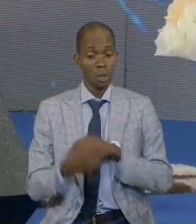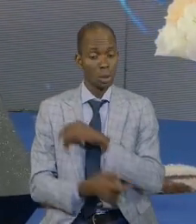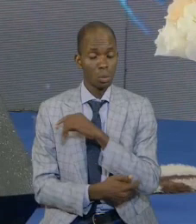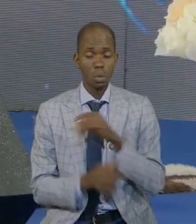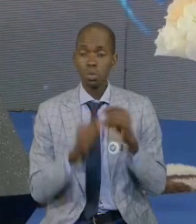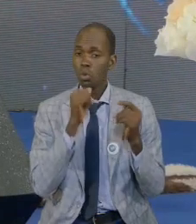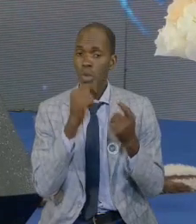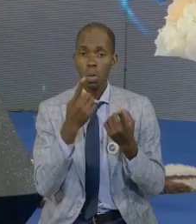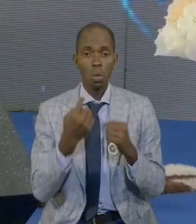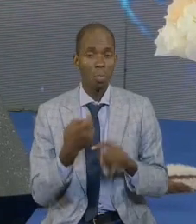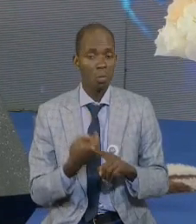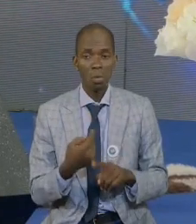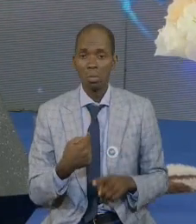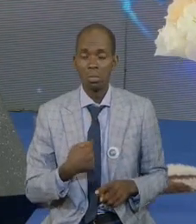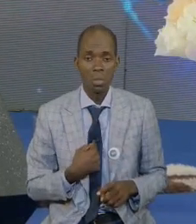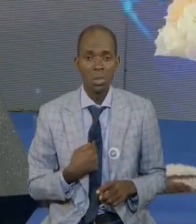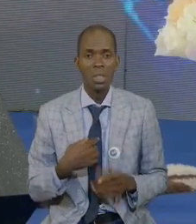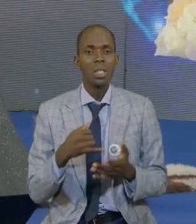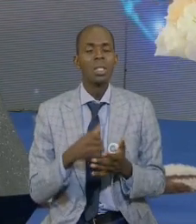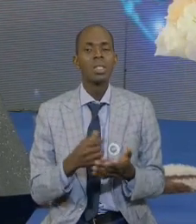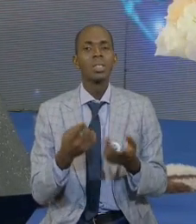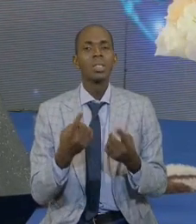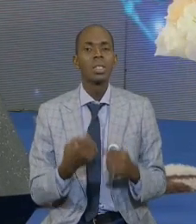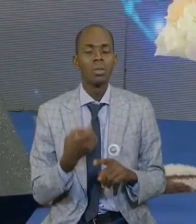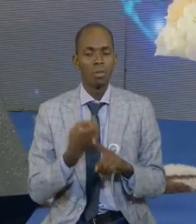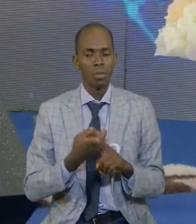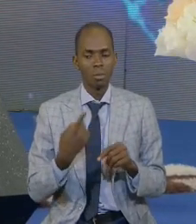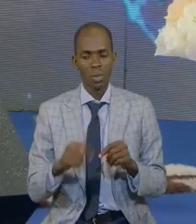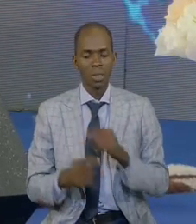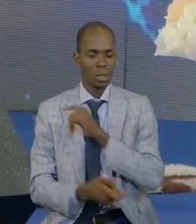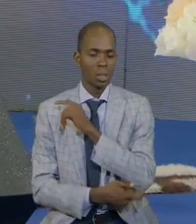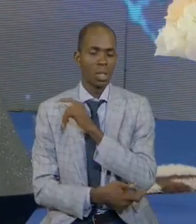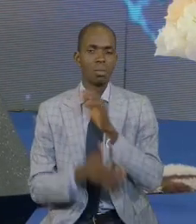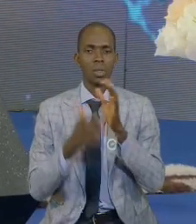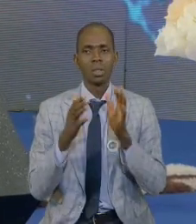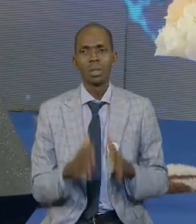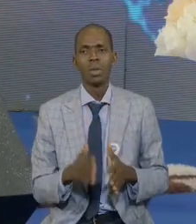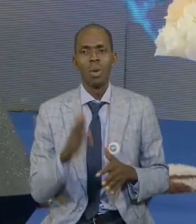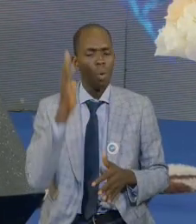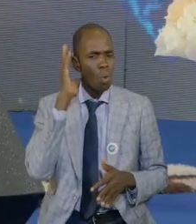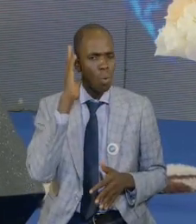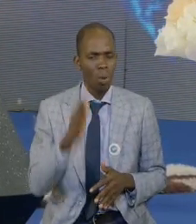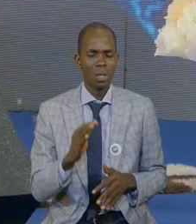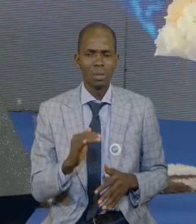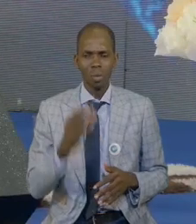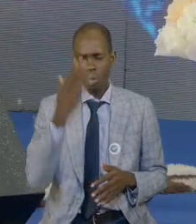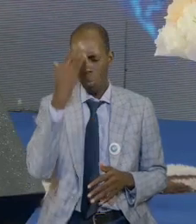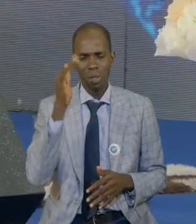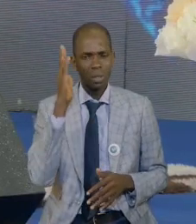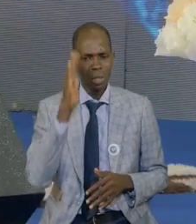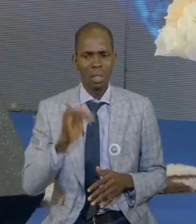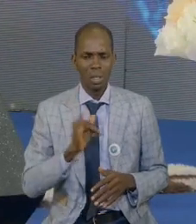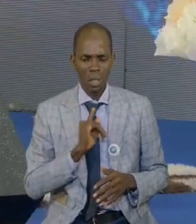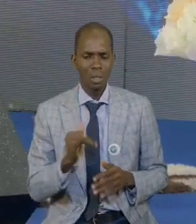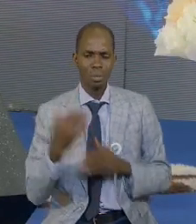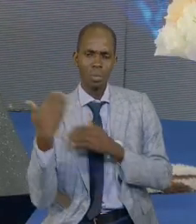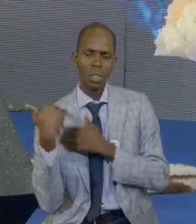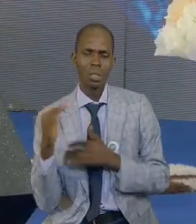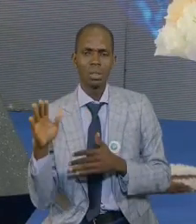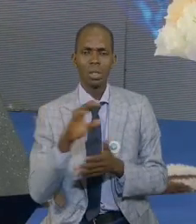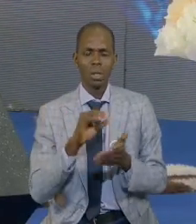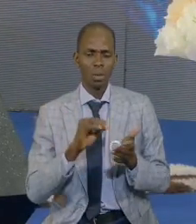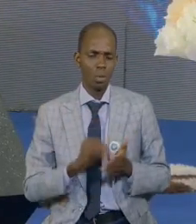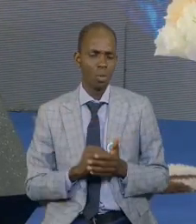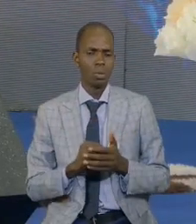me it came from the center what should I carry their guilt and then we